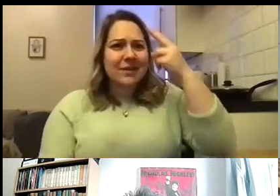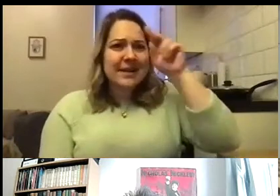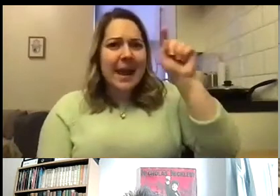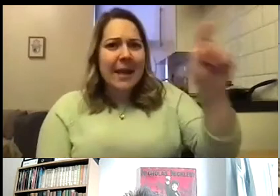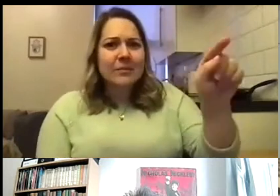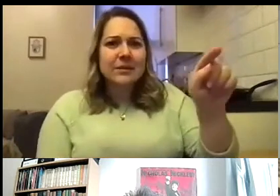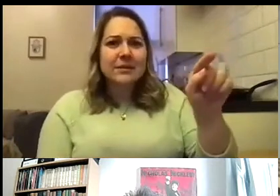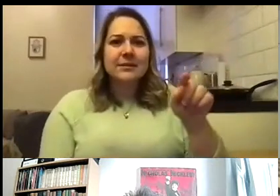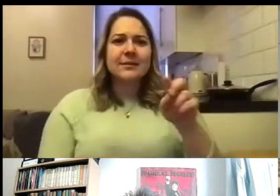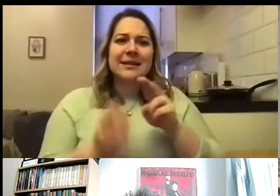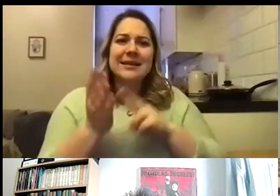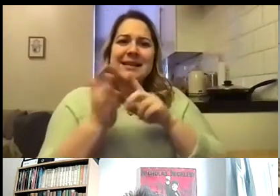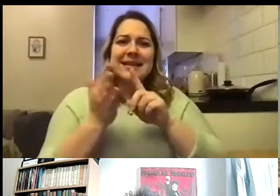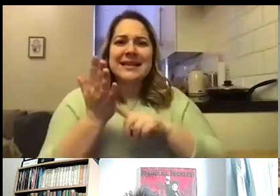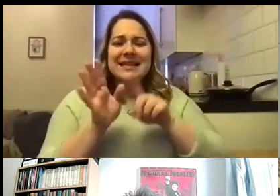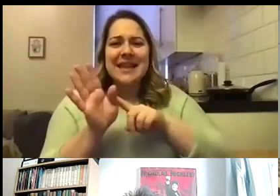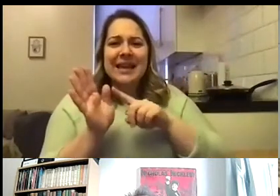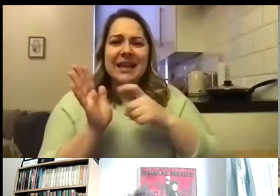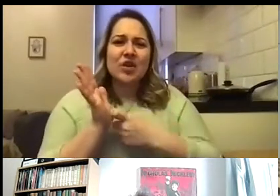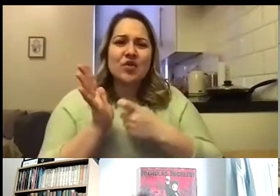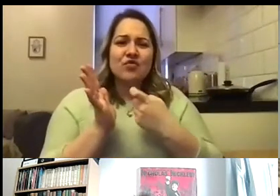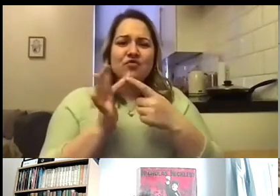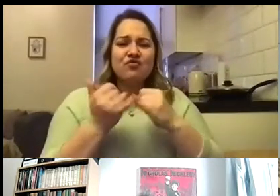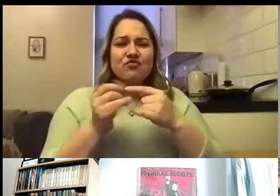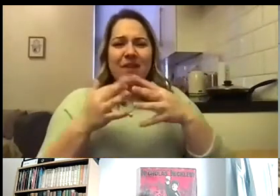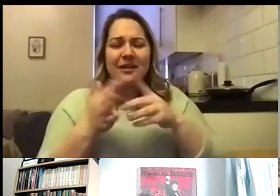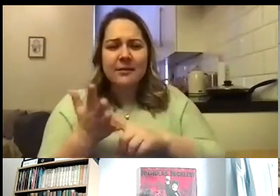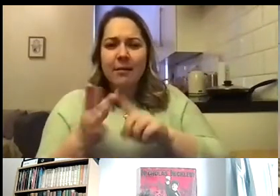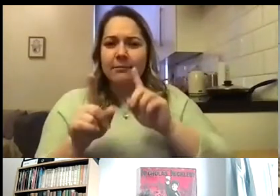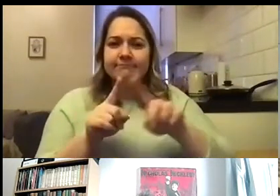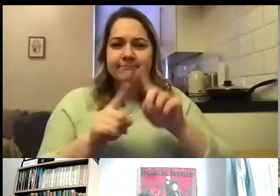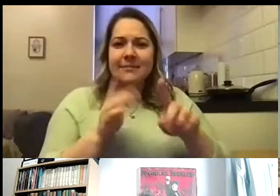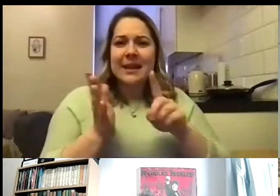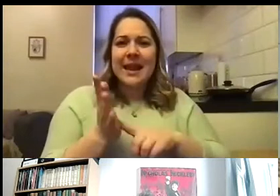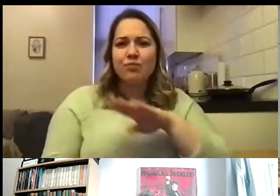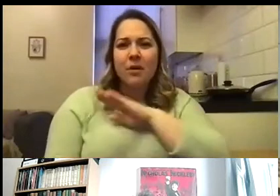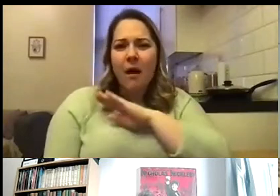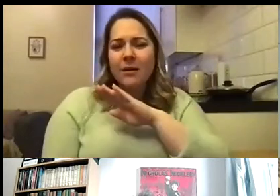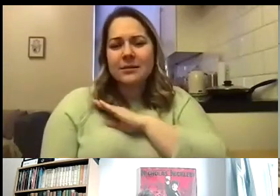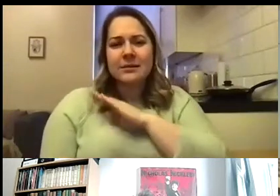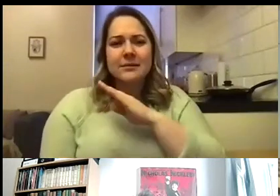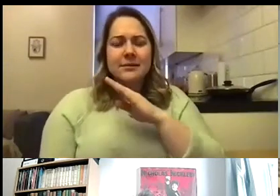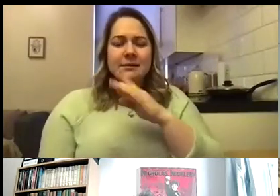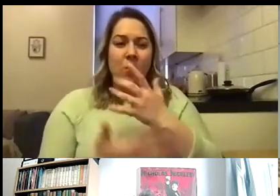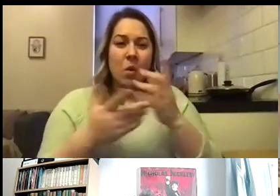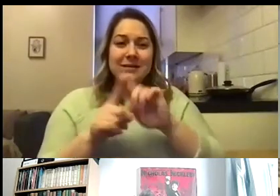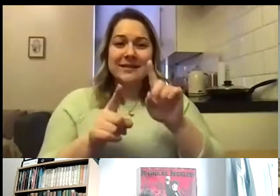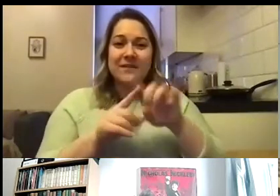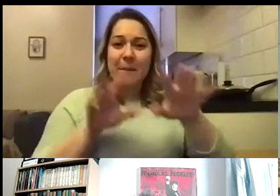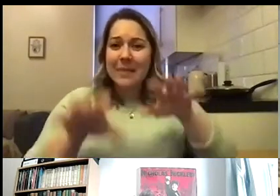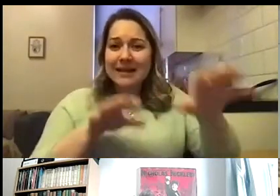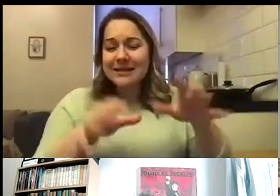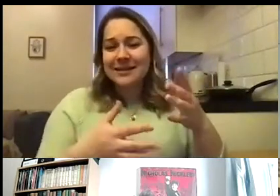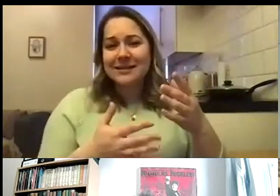Nellie Cressel and various different iterations of Lansbury Gardens, Lansbury Square, this sort of thing, Lansbury